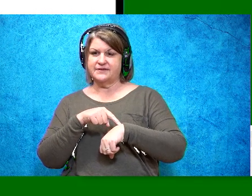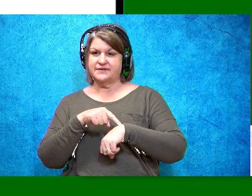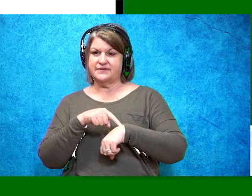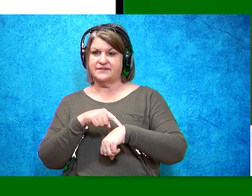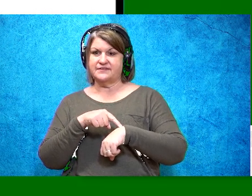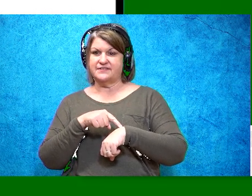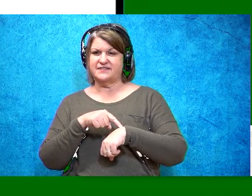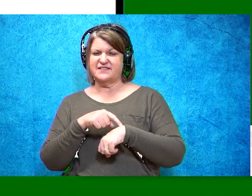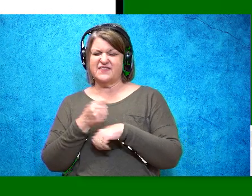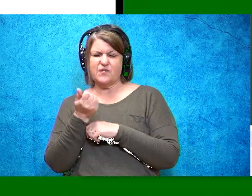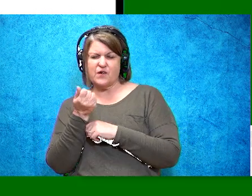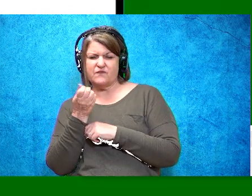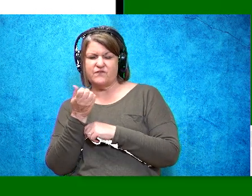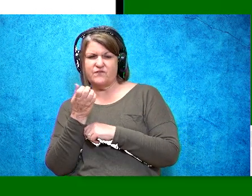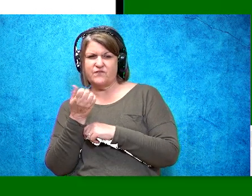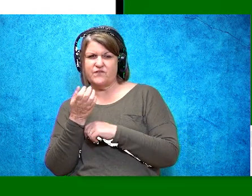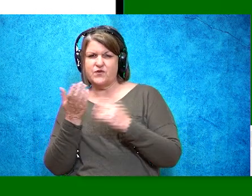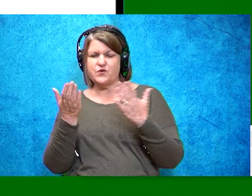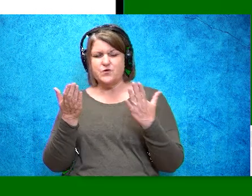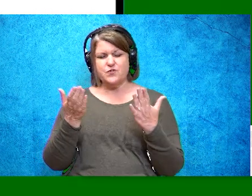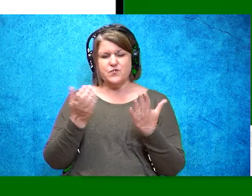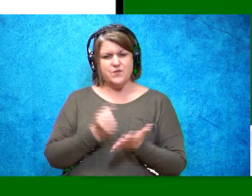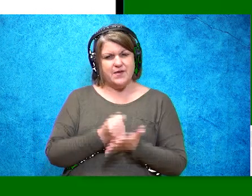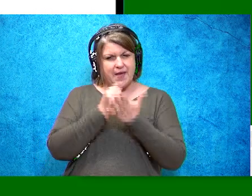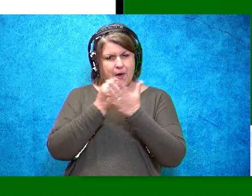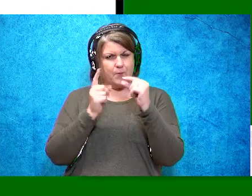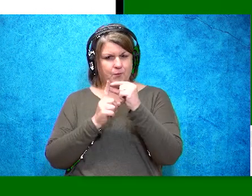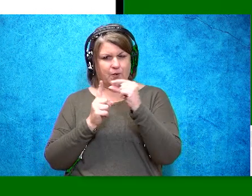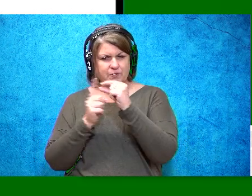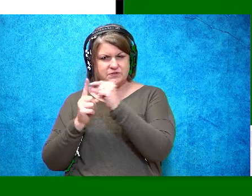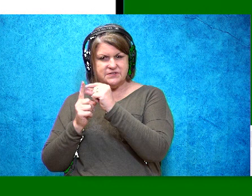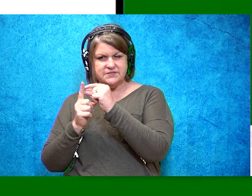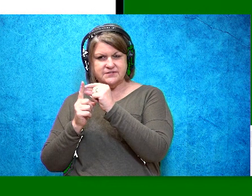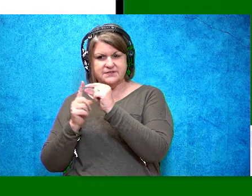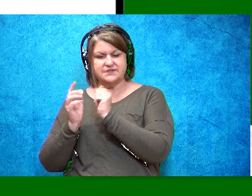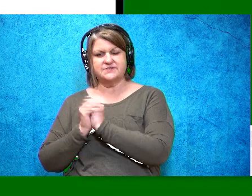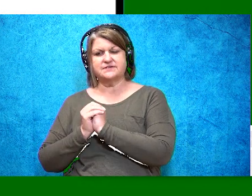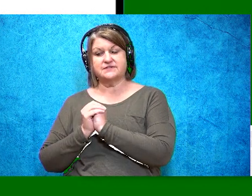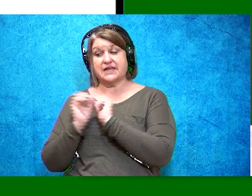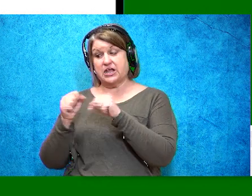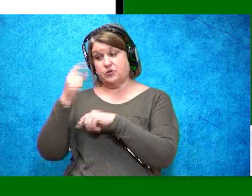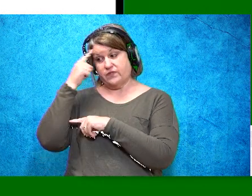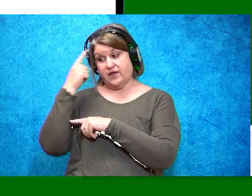a couple of clues to this. Can you think of one?